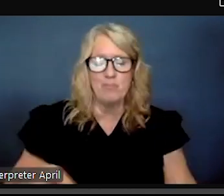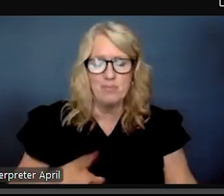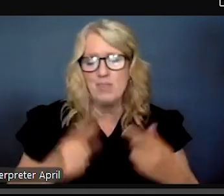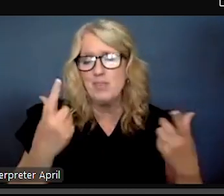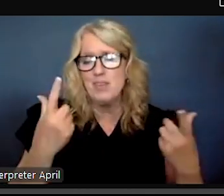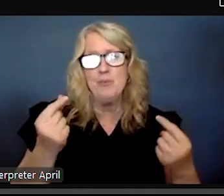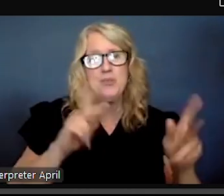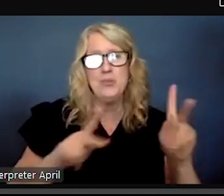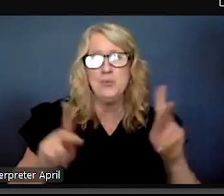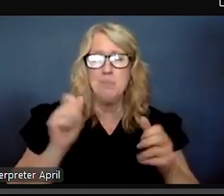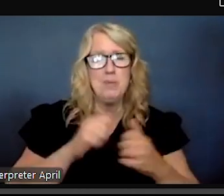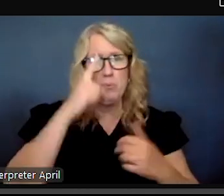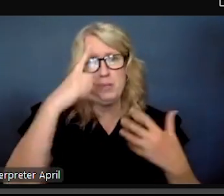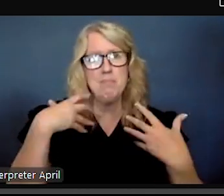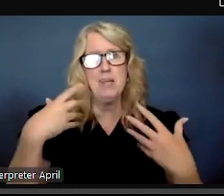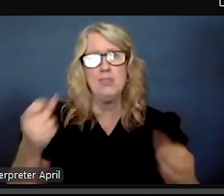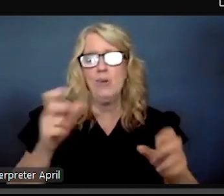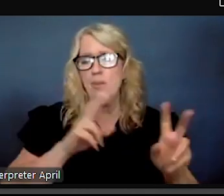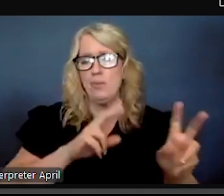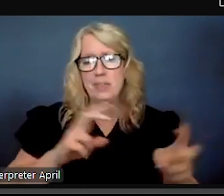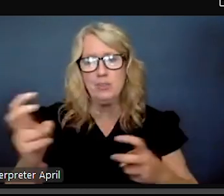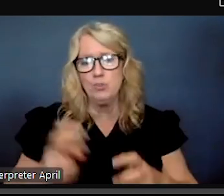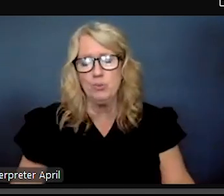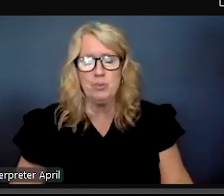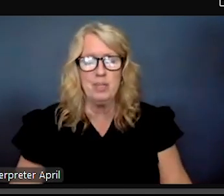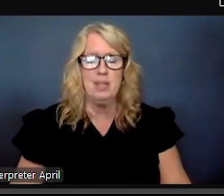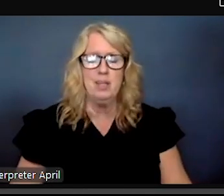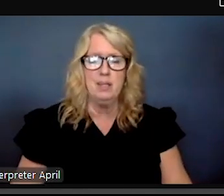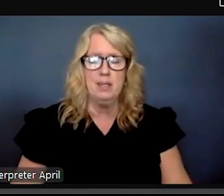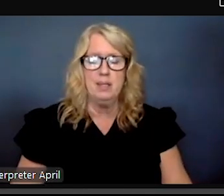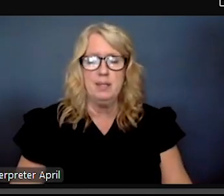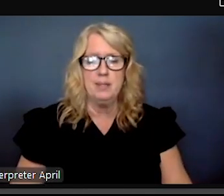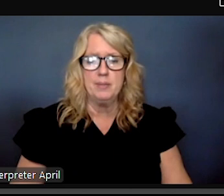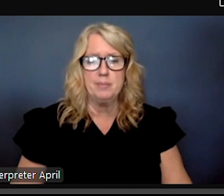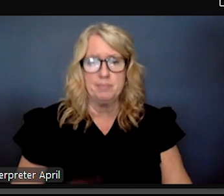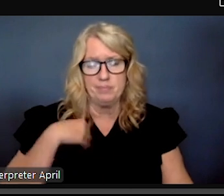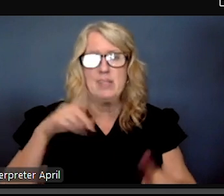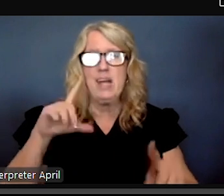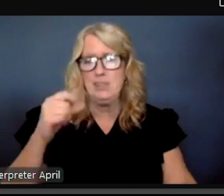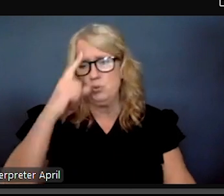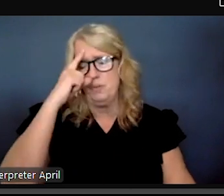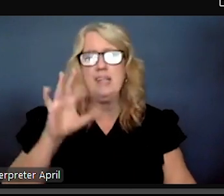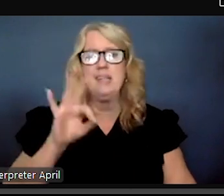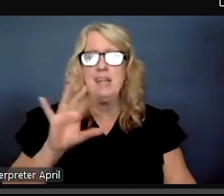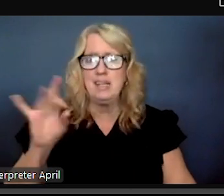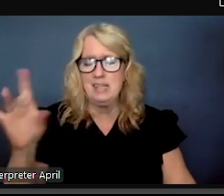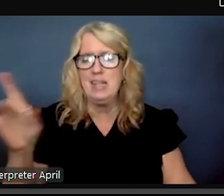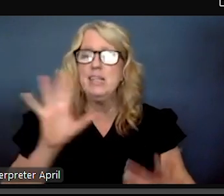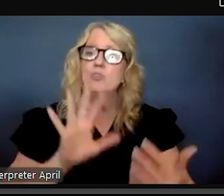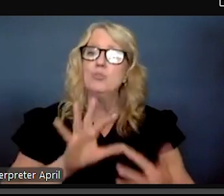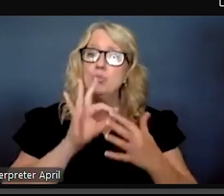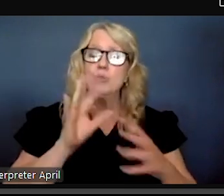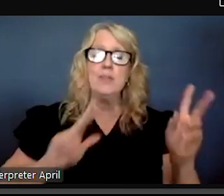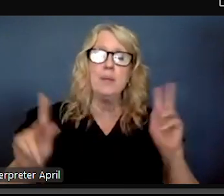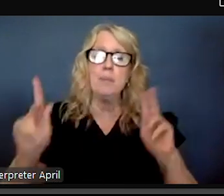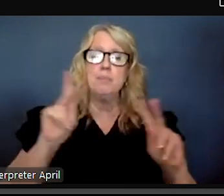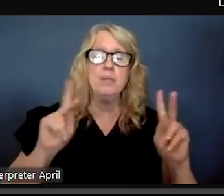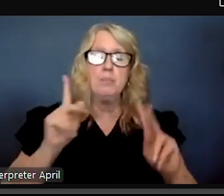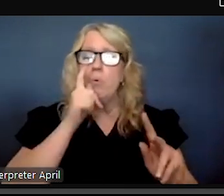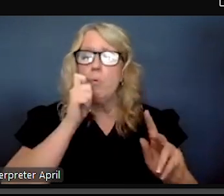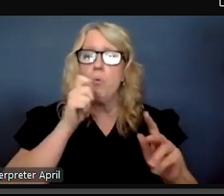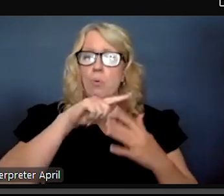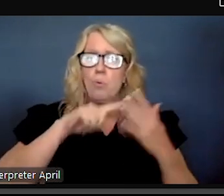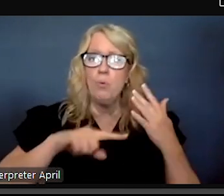folks with mental health issues. So I do think 988 is unique in that it's getting folks who do have